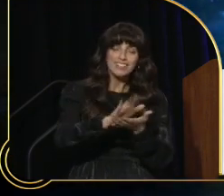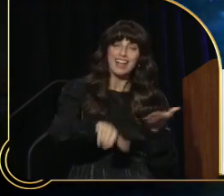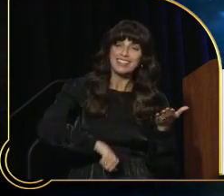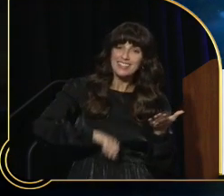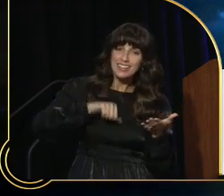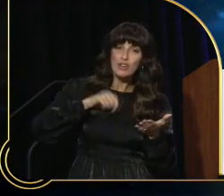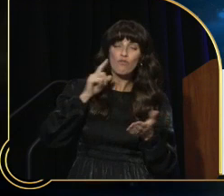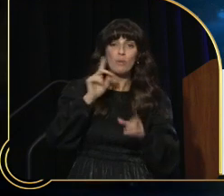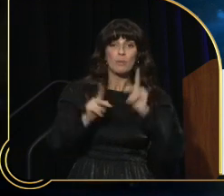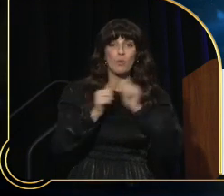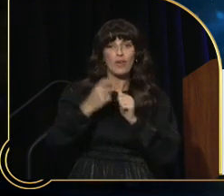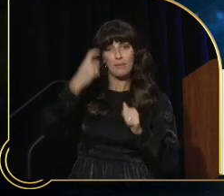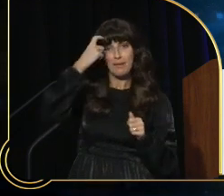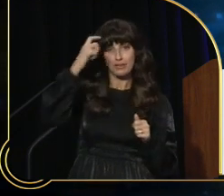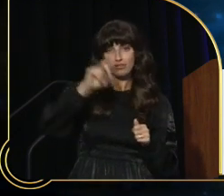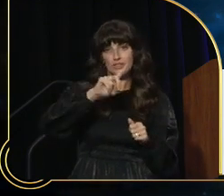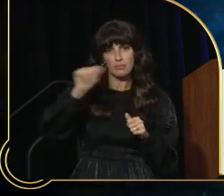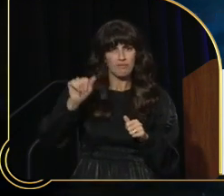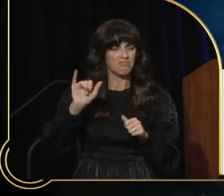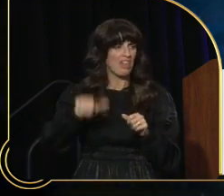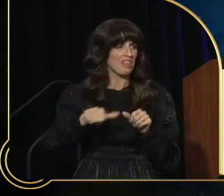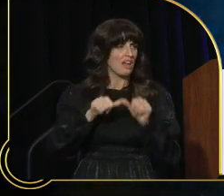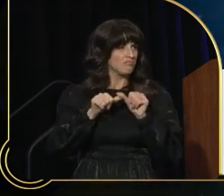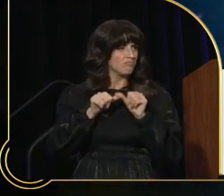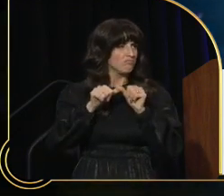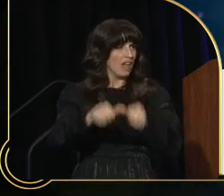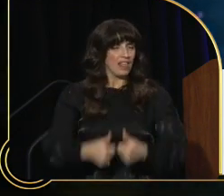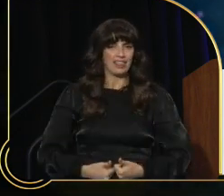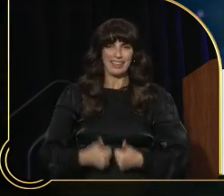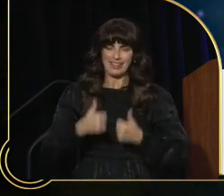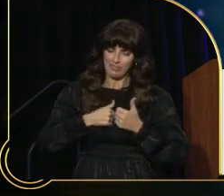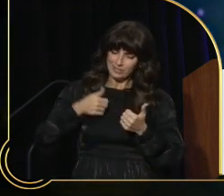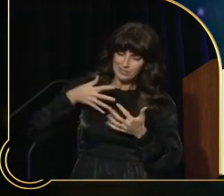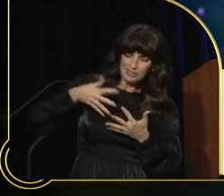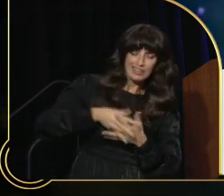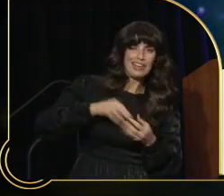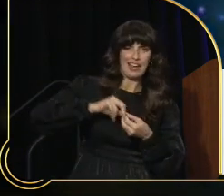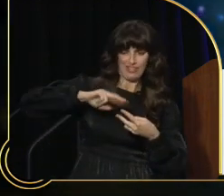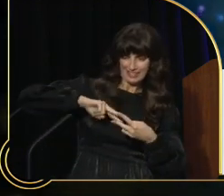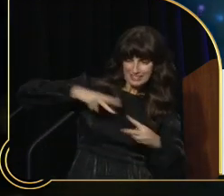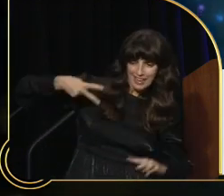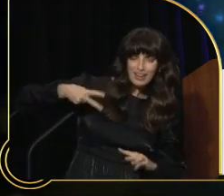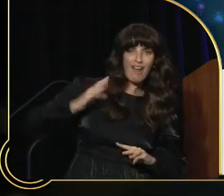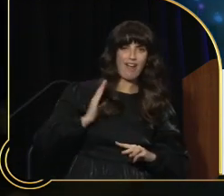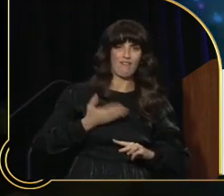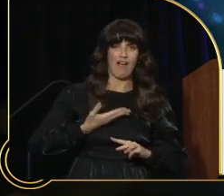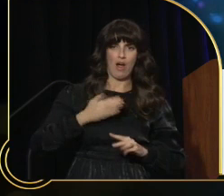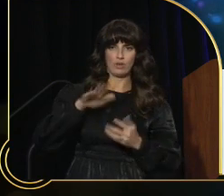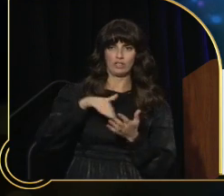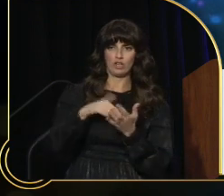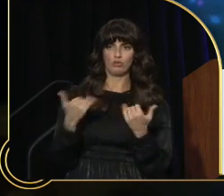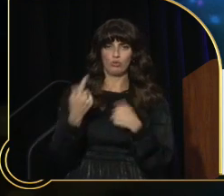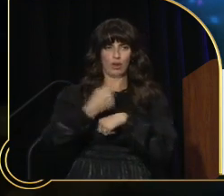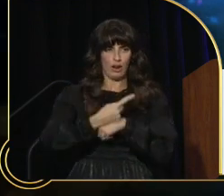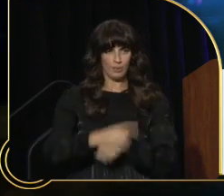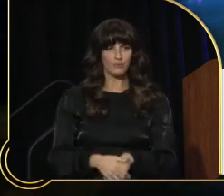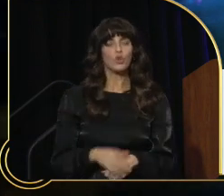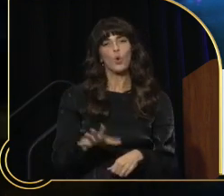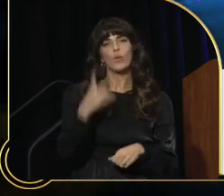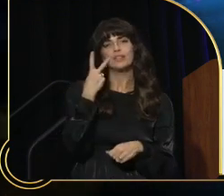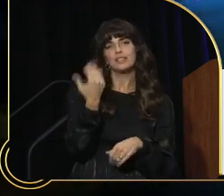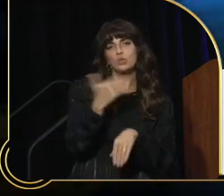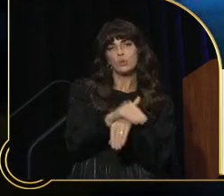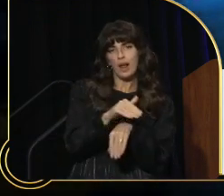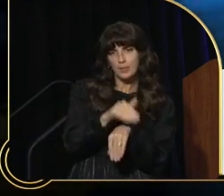people with mental disabilities lives on in the DNA of the Bazelon Center today. You will see it tonight.